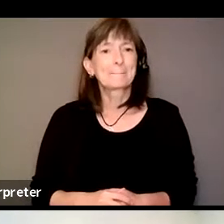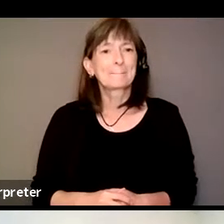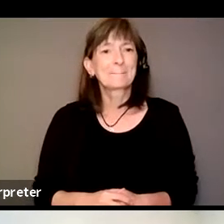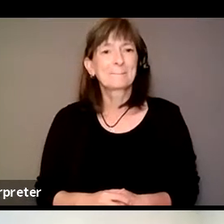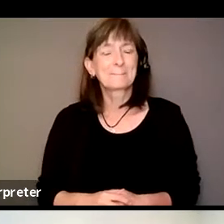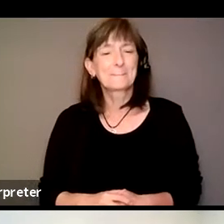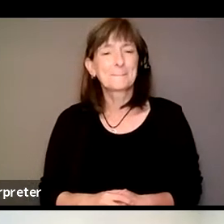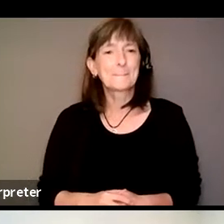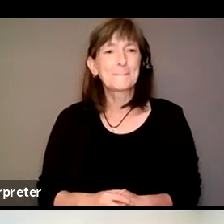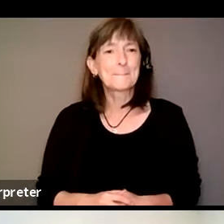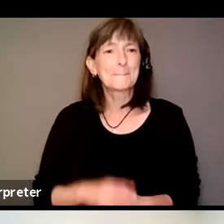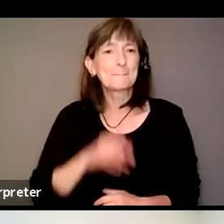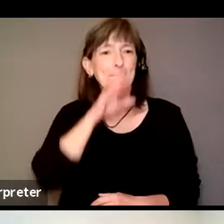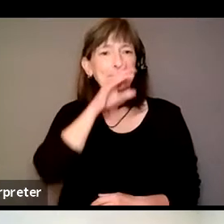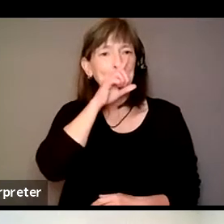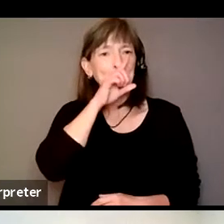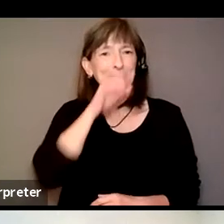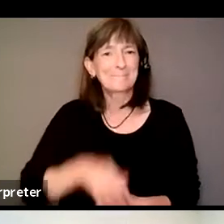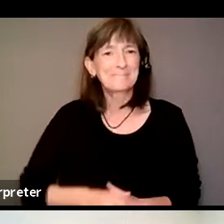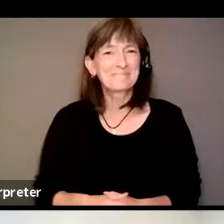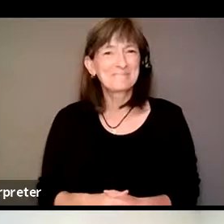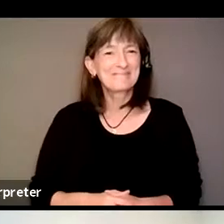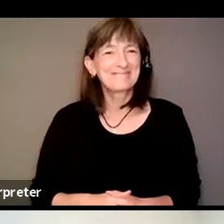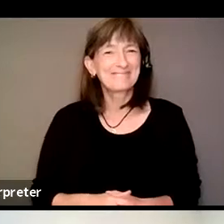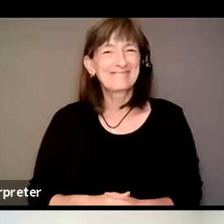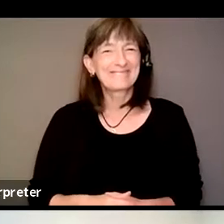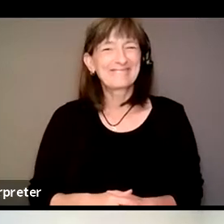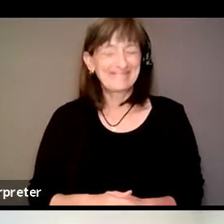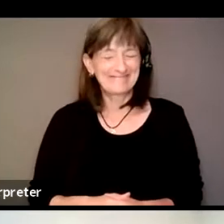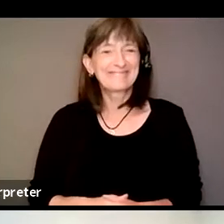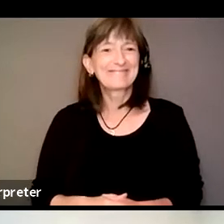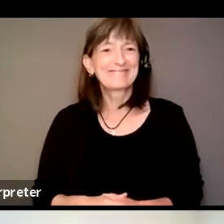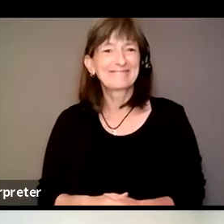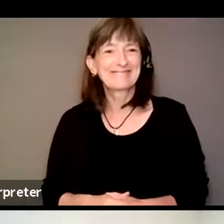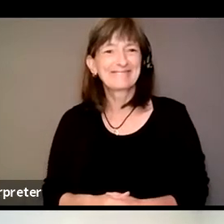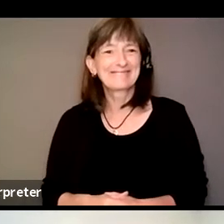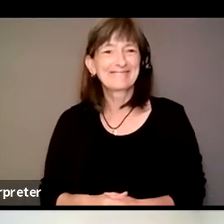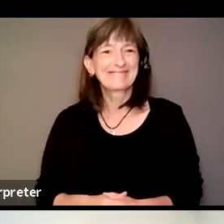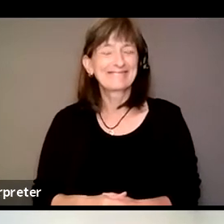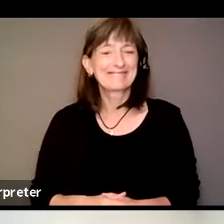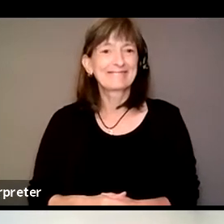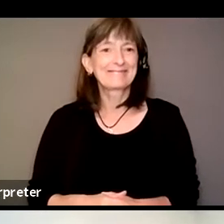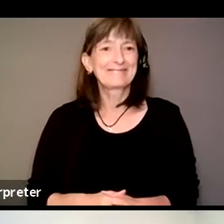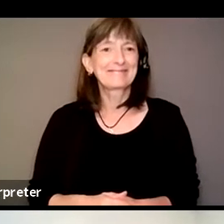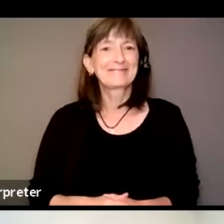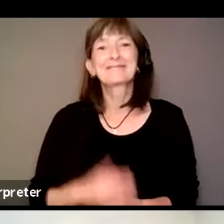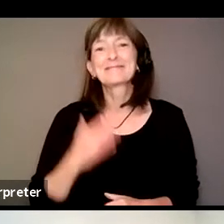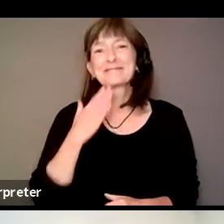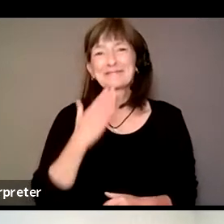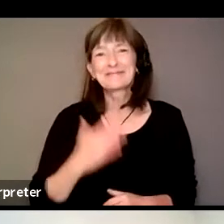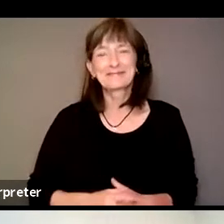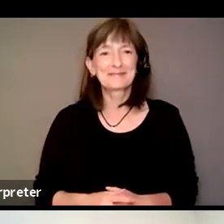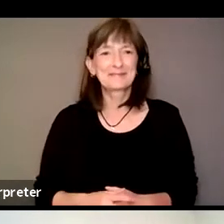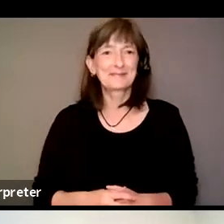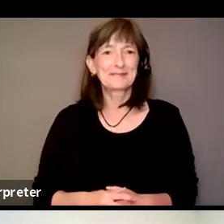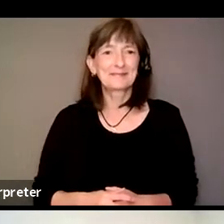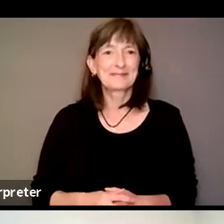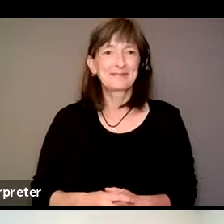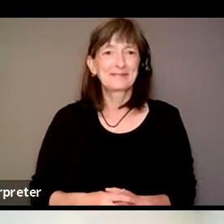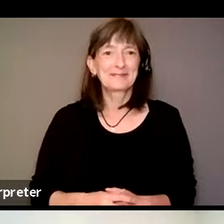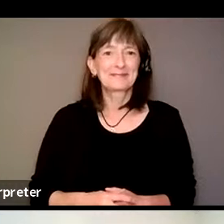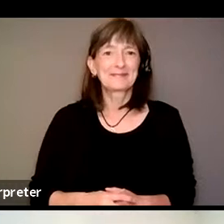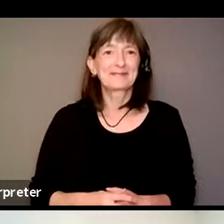Oh, you're still on mute there, sir. Here we go. Okay, thank you very much for that,